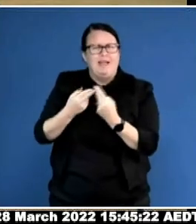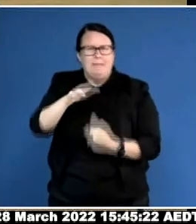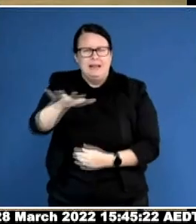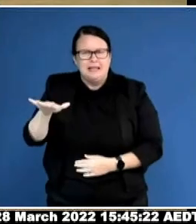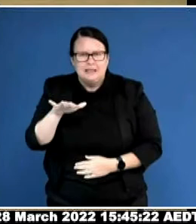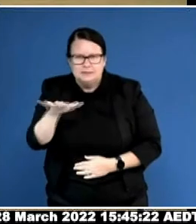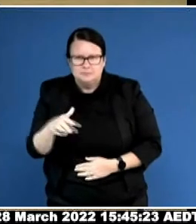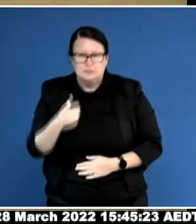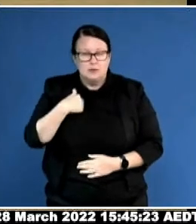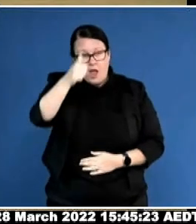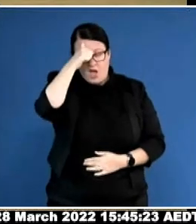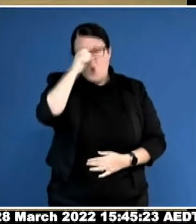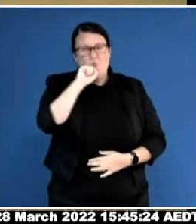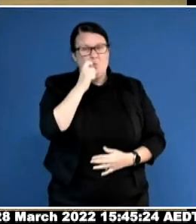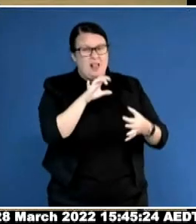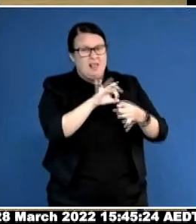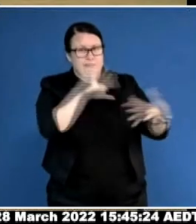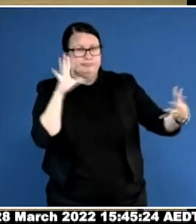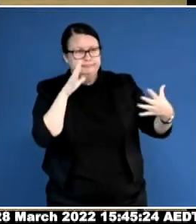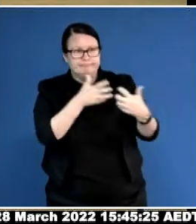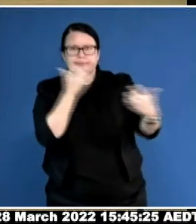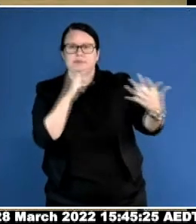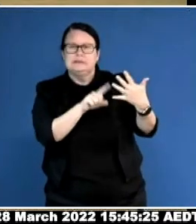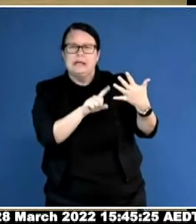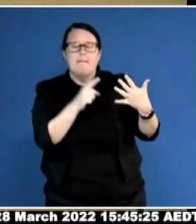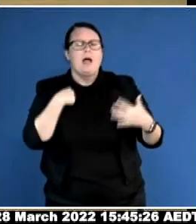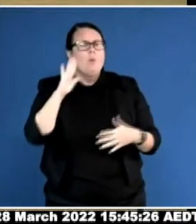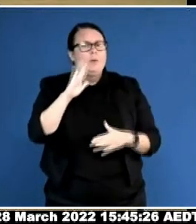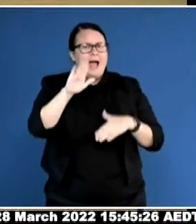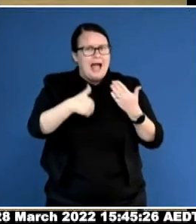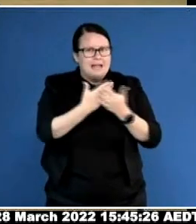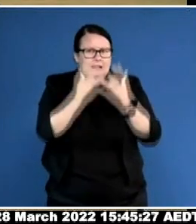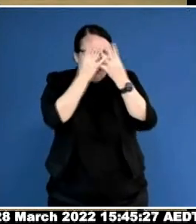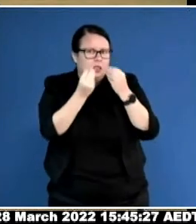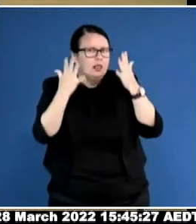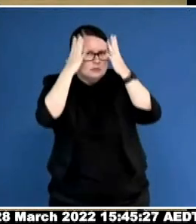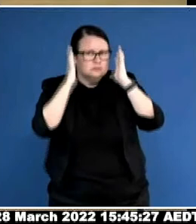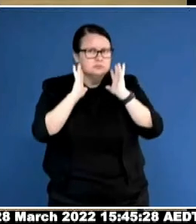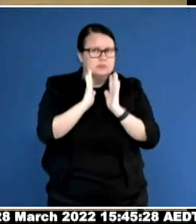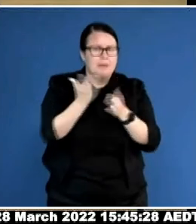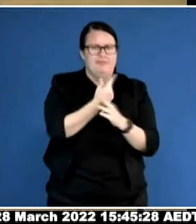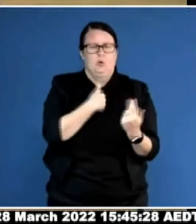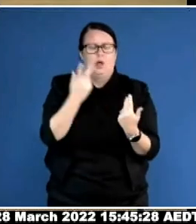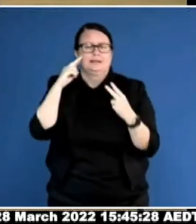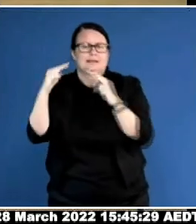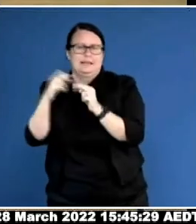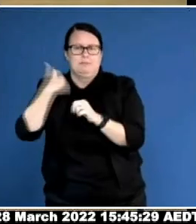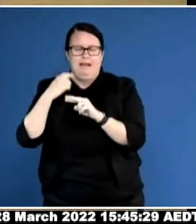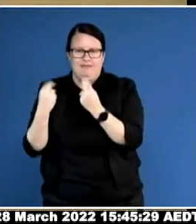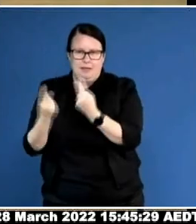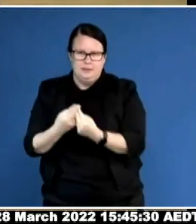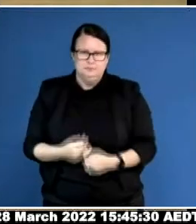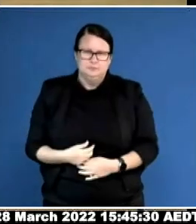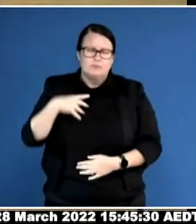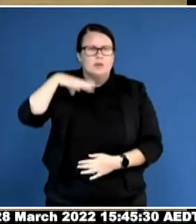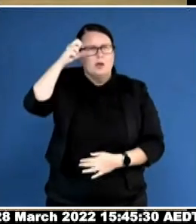I would be leaving Person Five, but I just needed to wait until my face was back to normal before I could go. I remember sitting on the bed